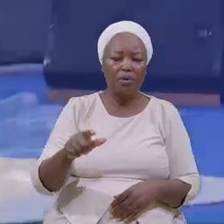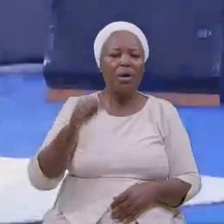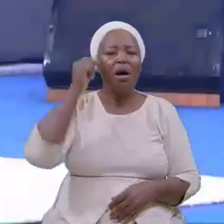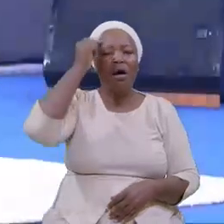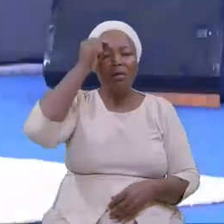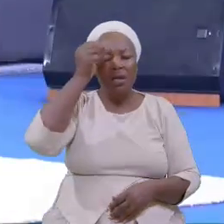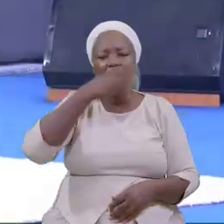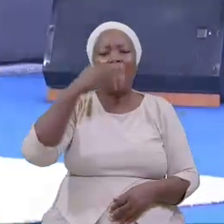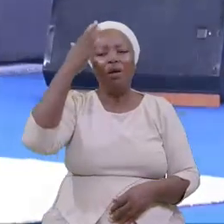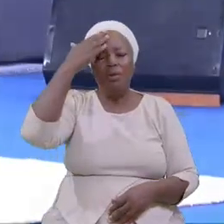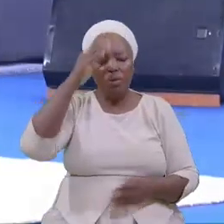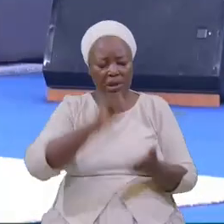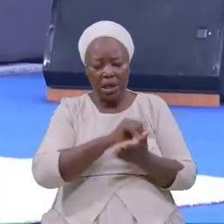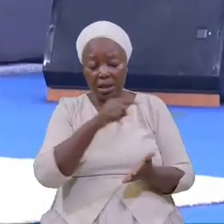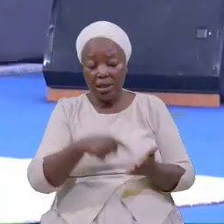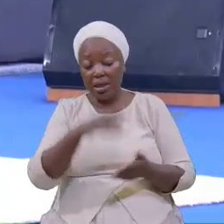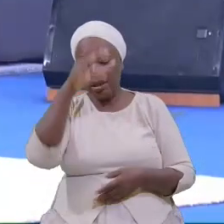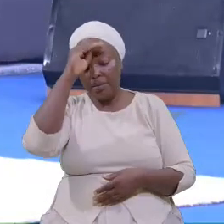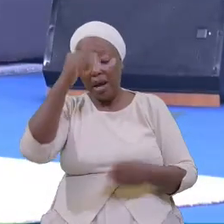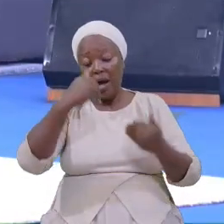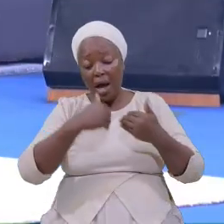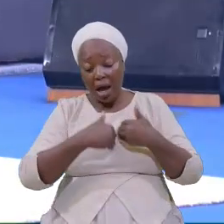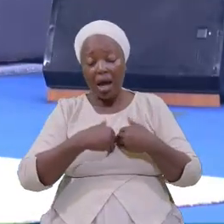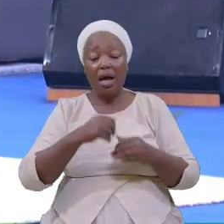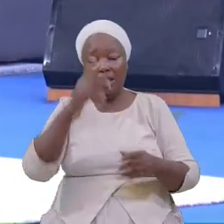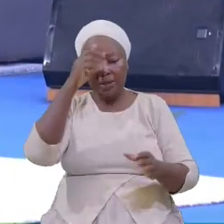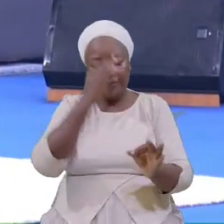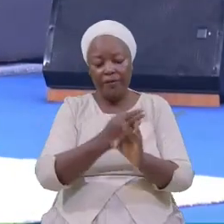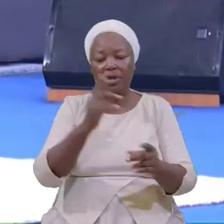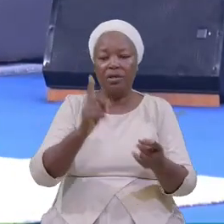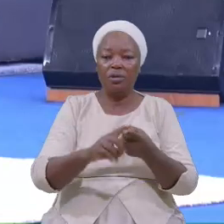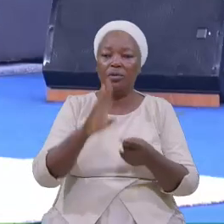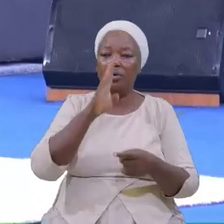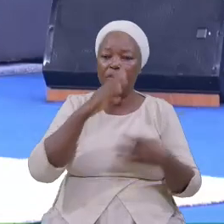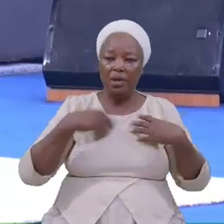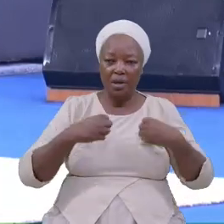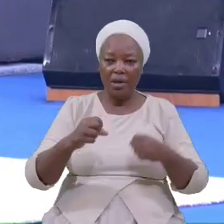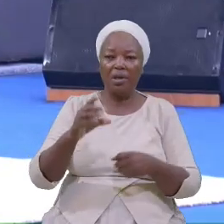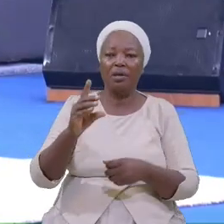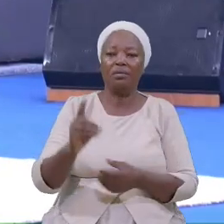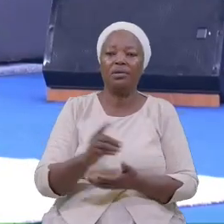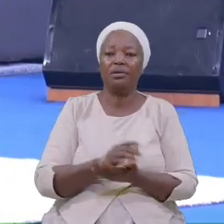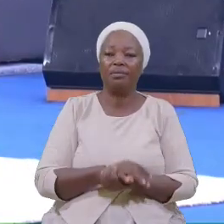that this man had faith to be healed.